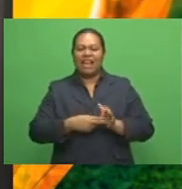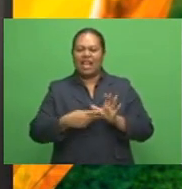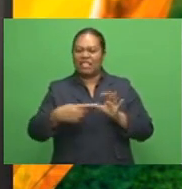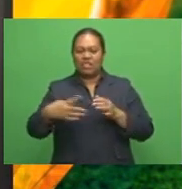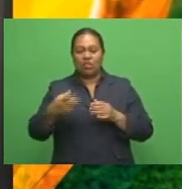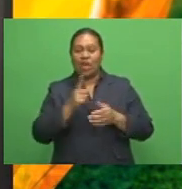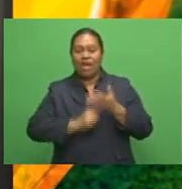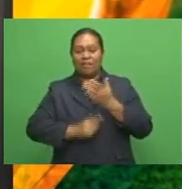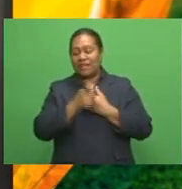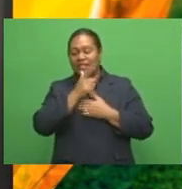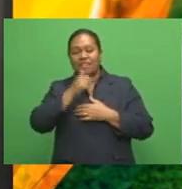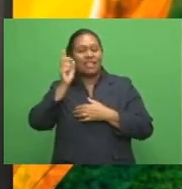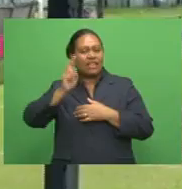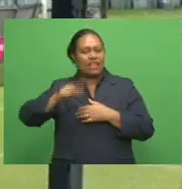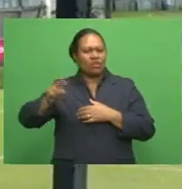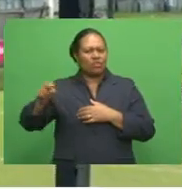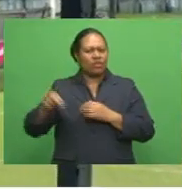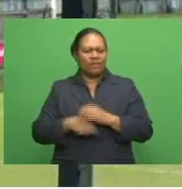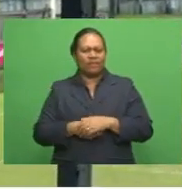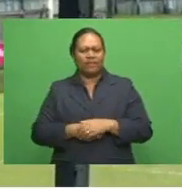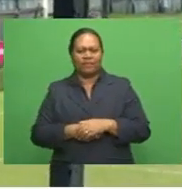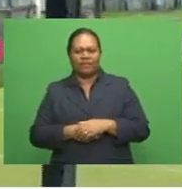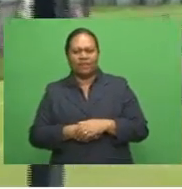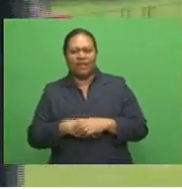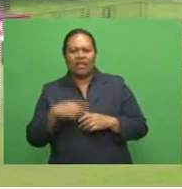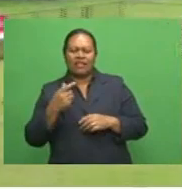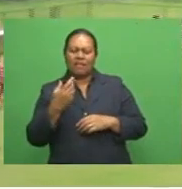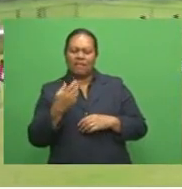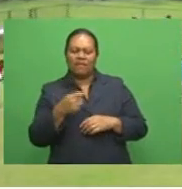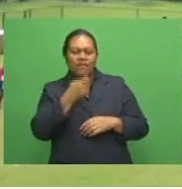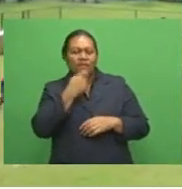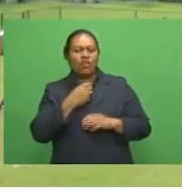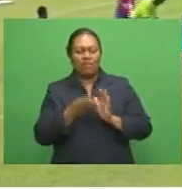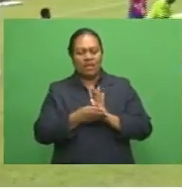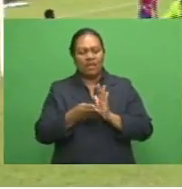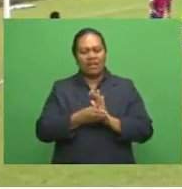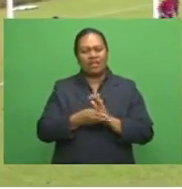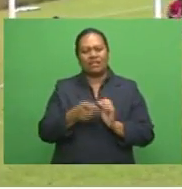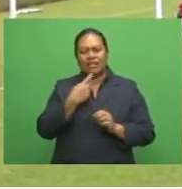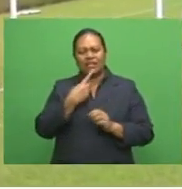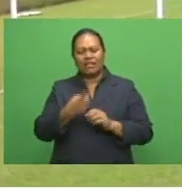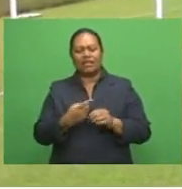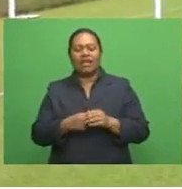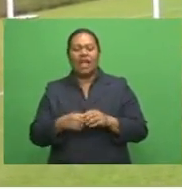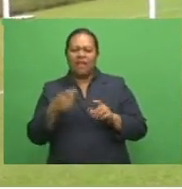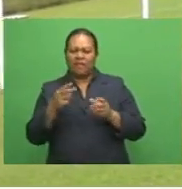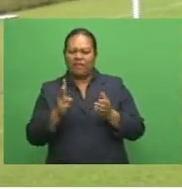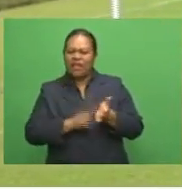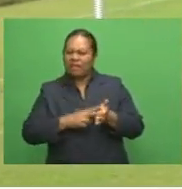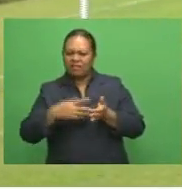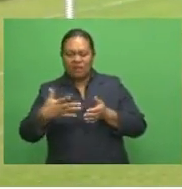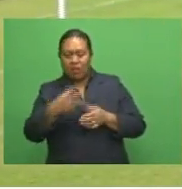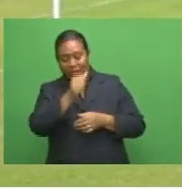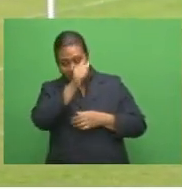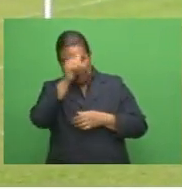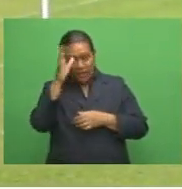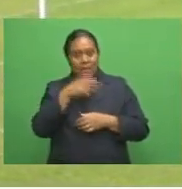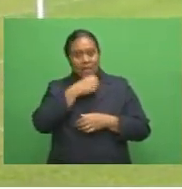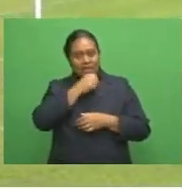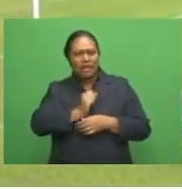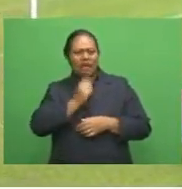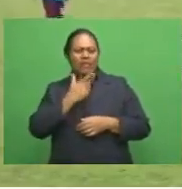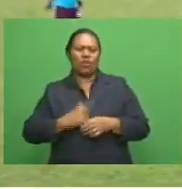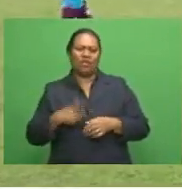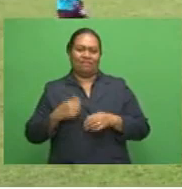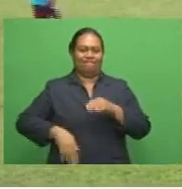yesterday. Locked at 2-2 in the final minutes of play, Navo captain Vinit Chand was the hero of the side when he scored a late